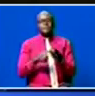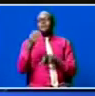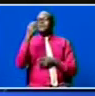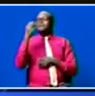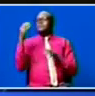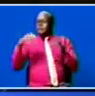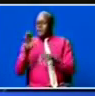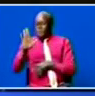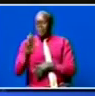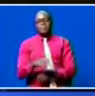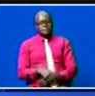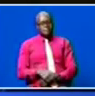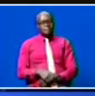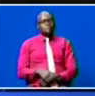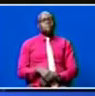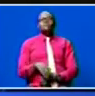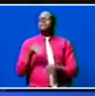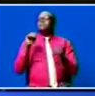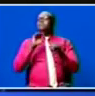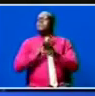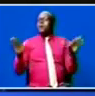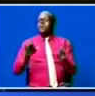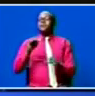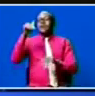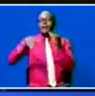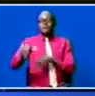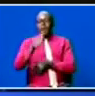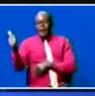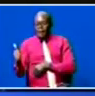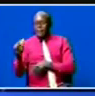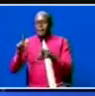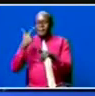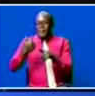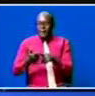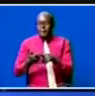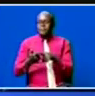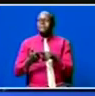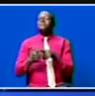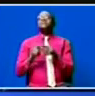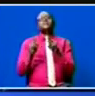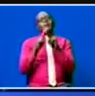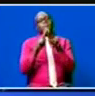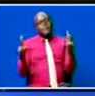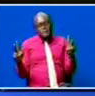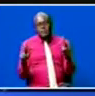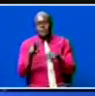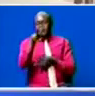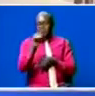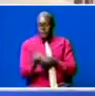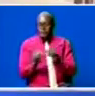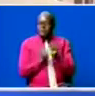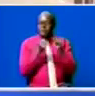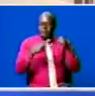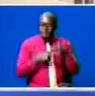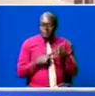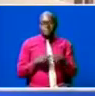we realize that we are not going to go to another election and then come out divided the way we were in 2017.